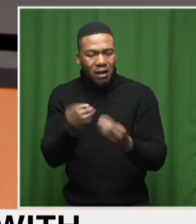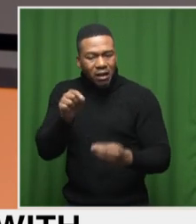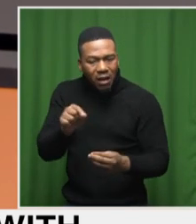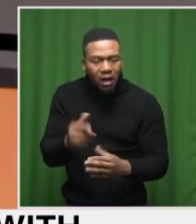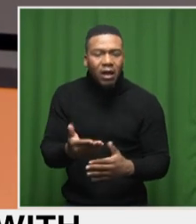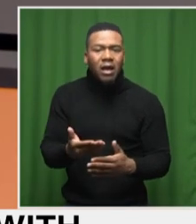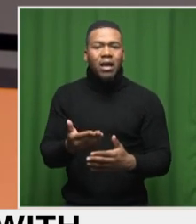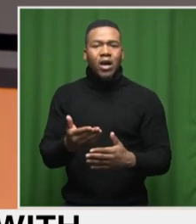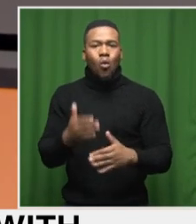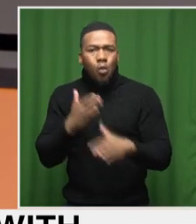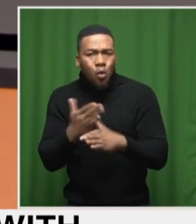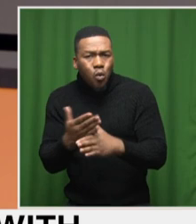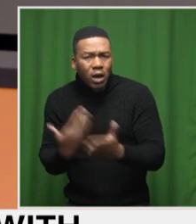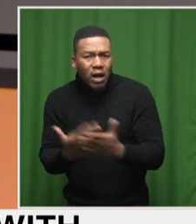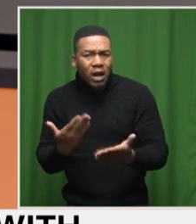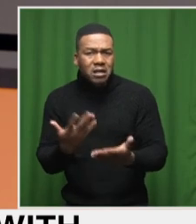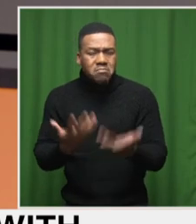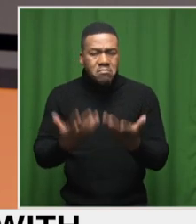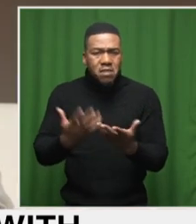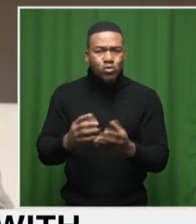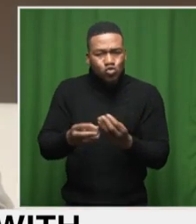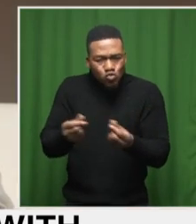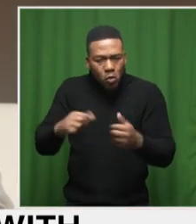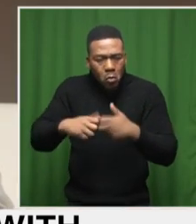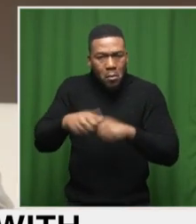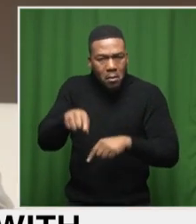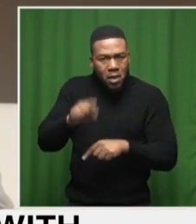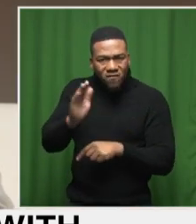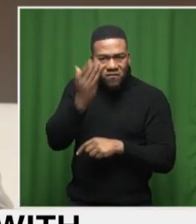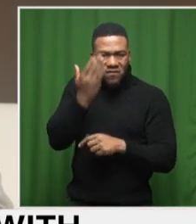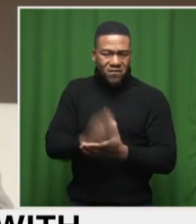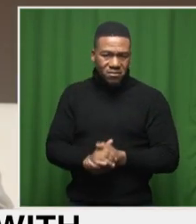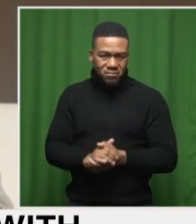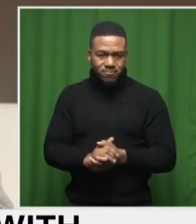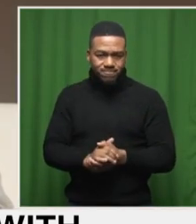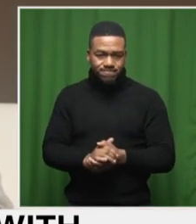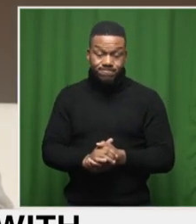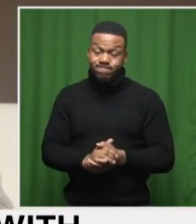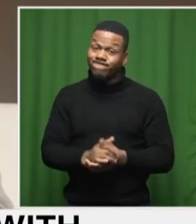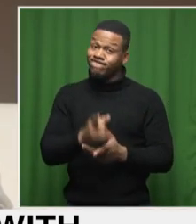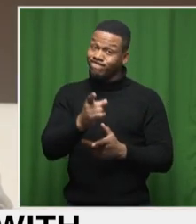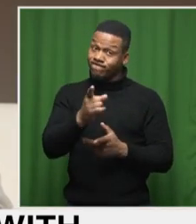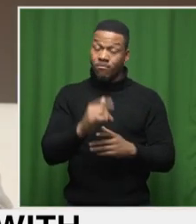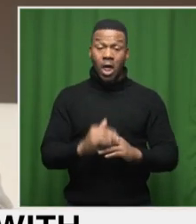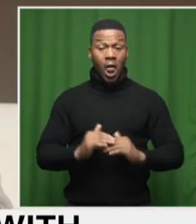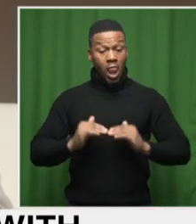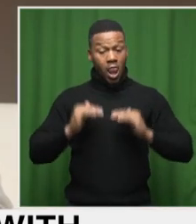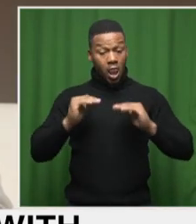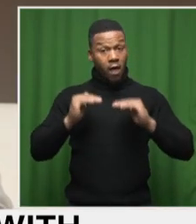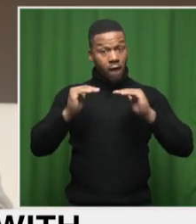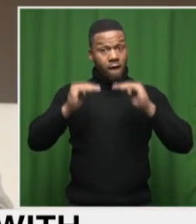what we are experiencing? I think the standards around the world, certainly as far as working